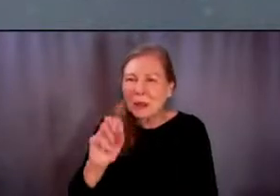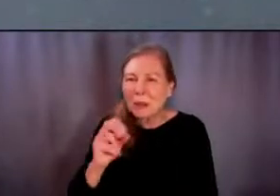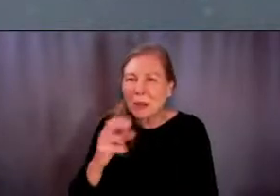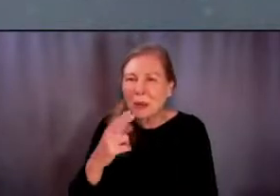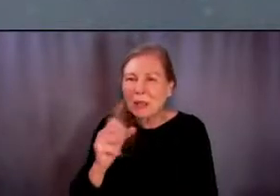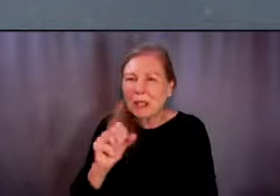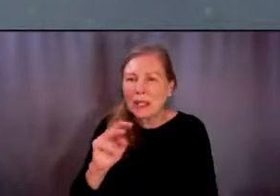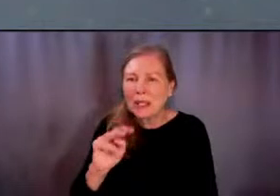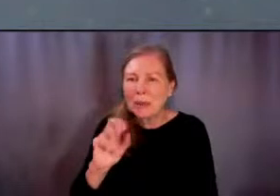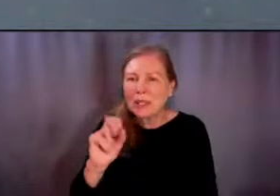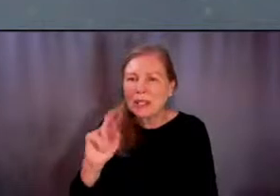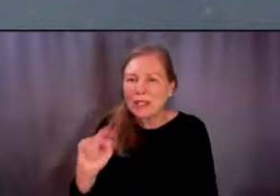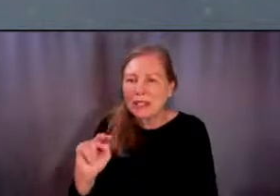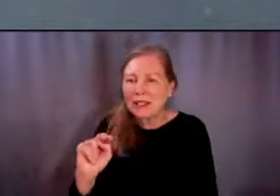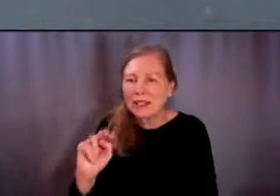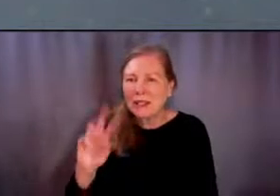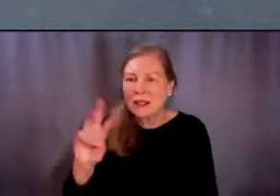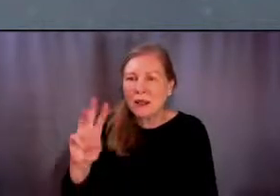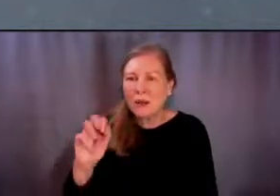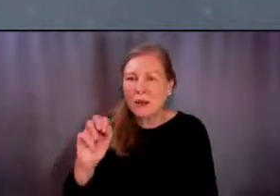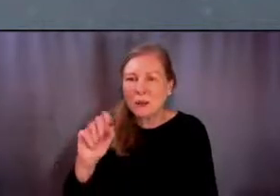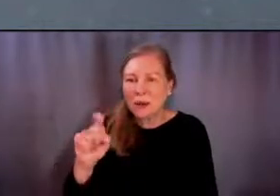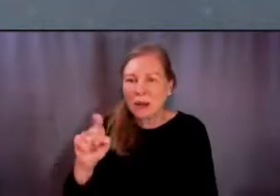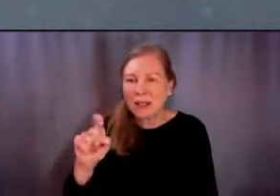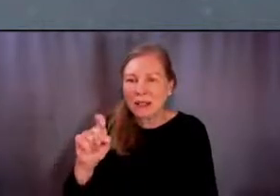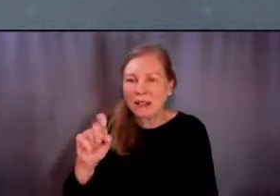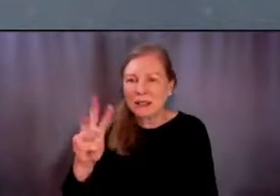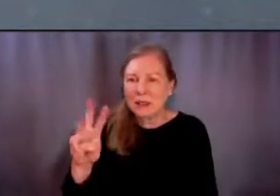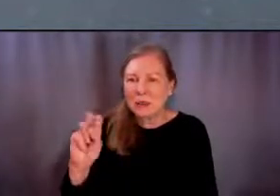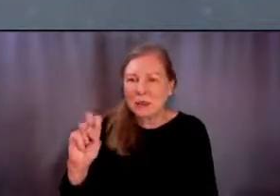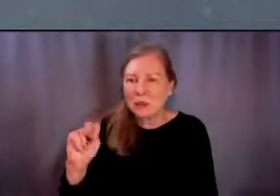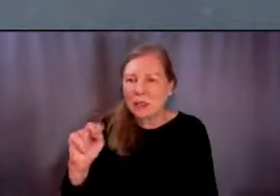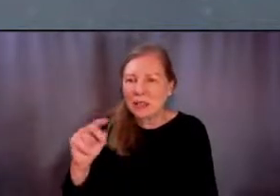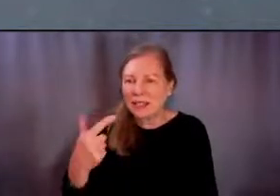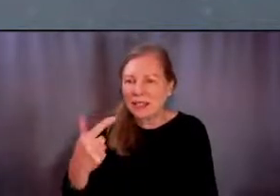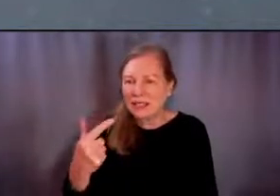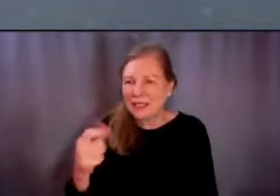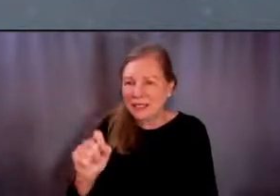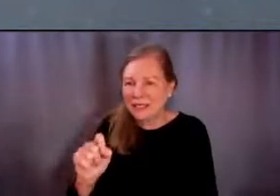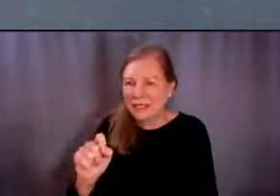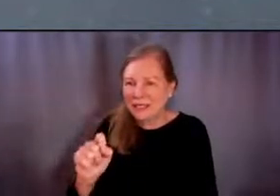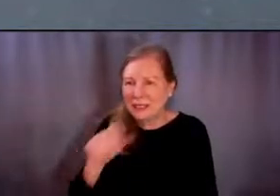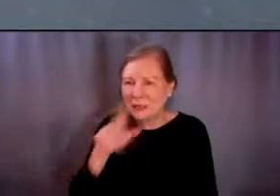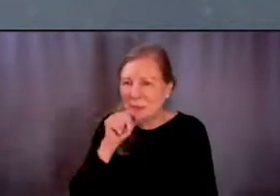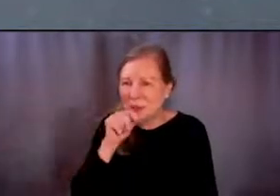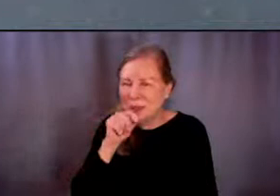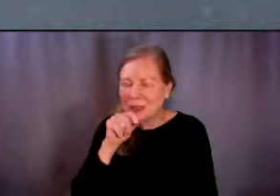We're blessed to have them fill our skies and backyards this time of year.